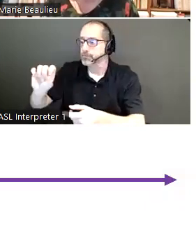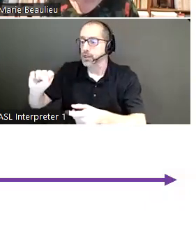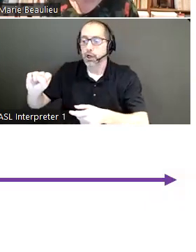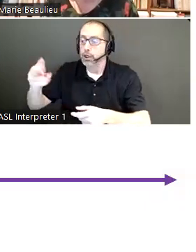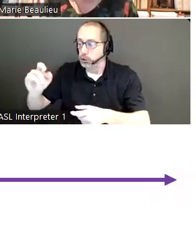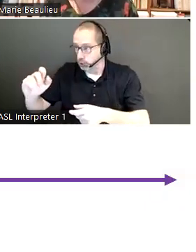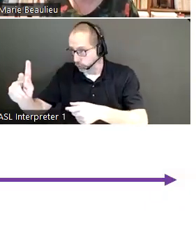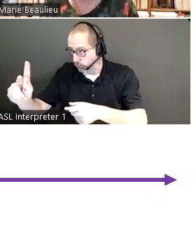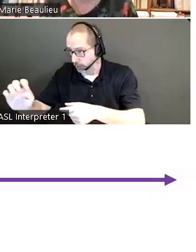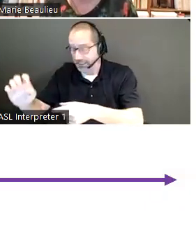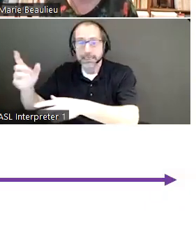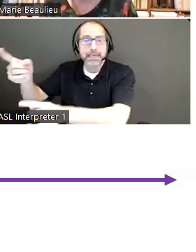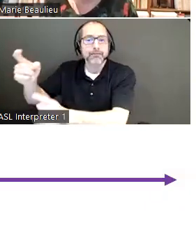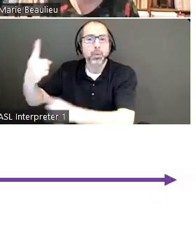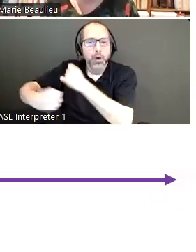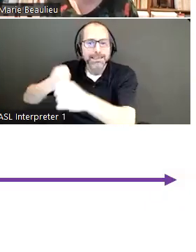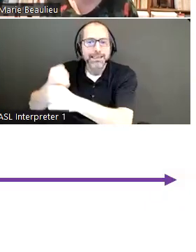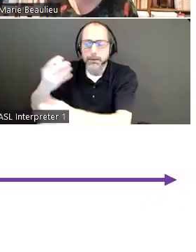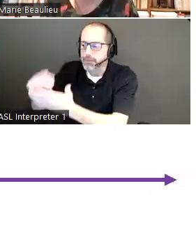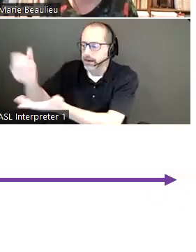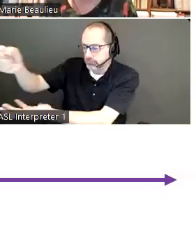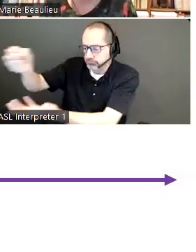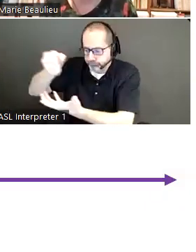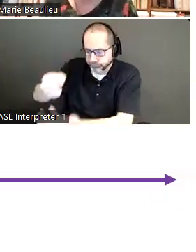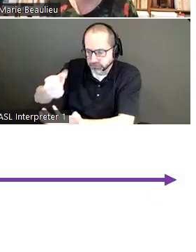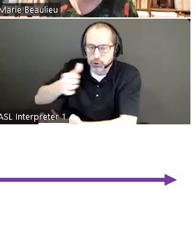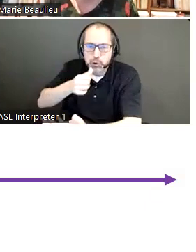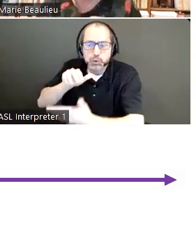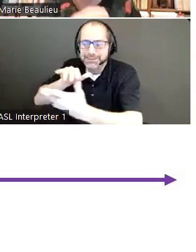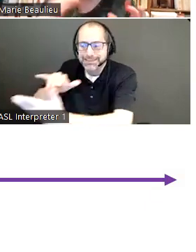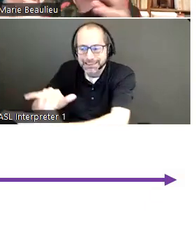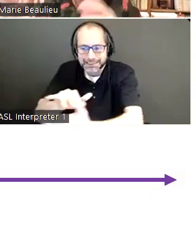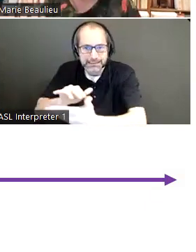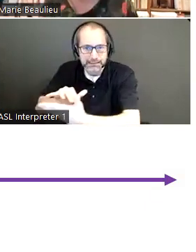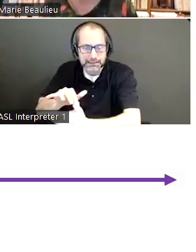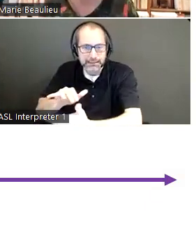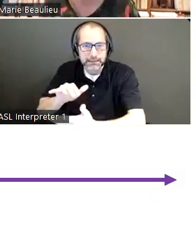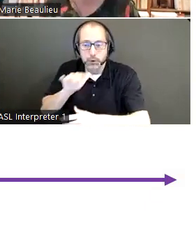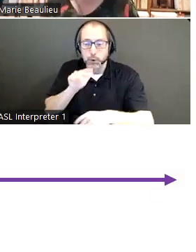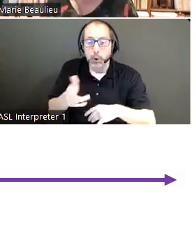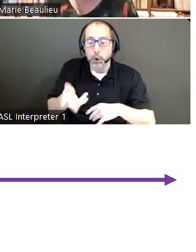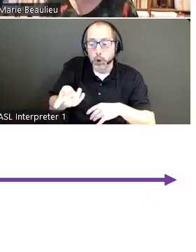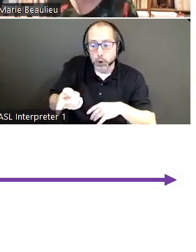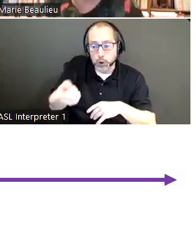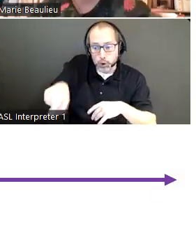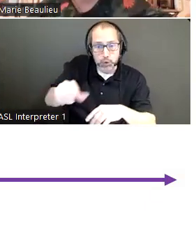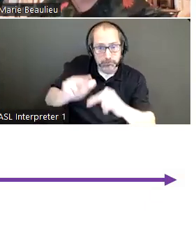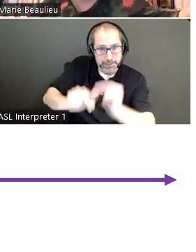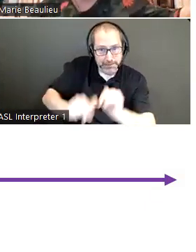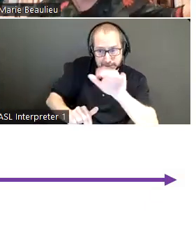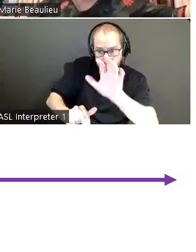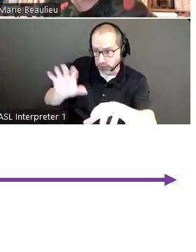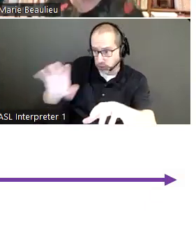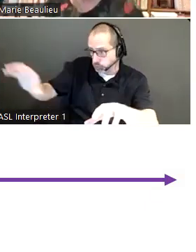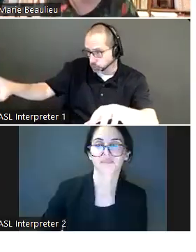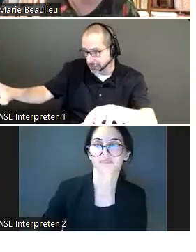it was really a neat study. And we did some interviews in 3 of those buildings in the big